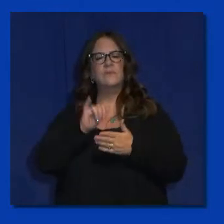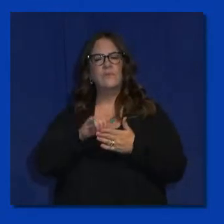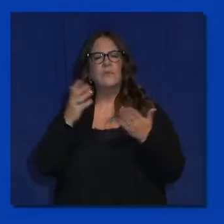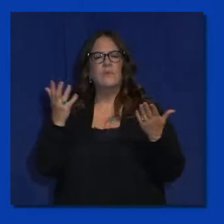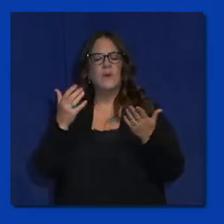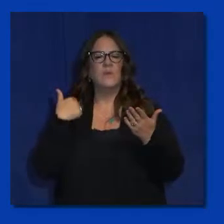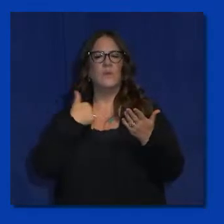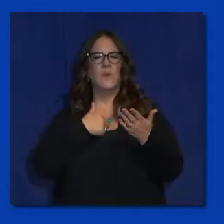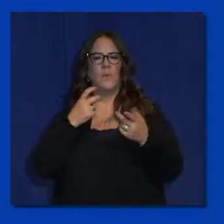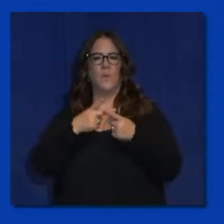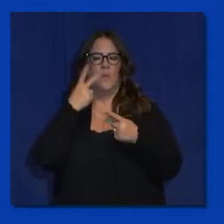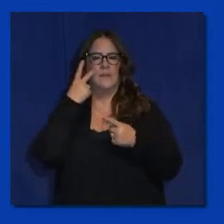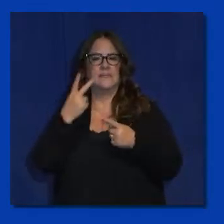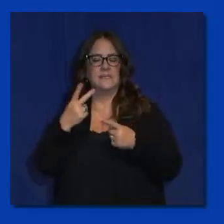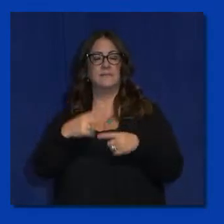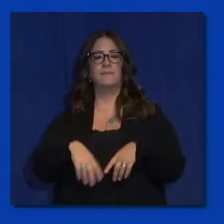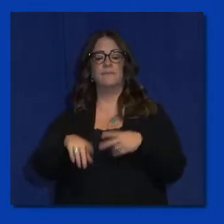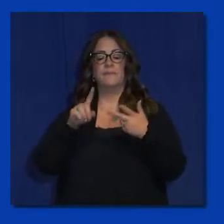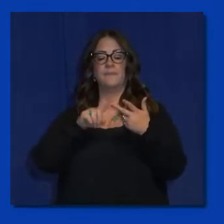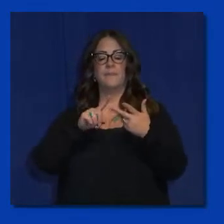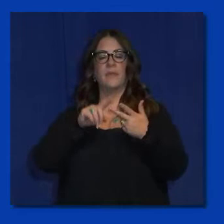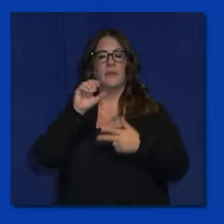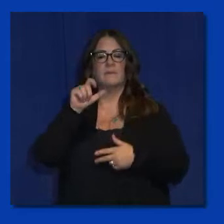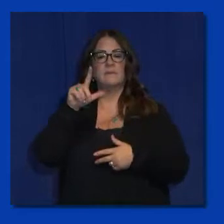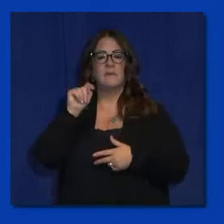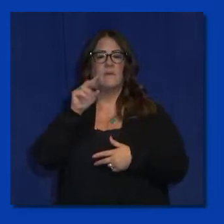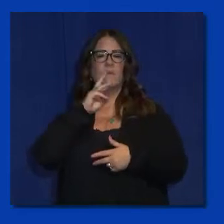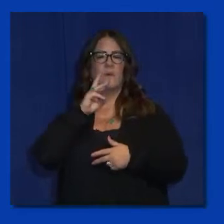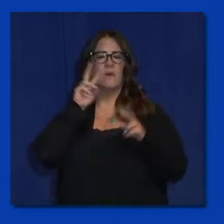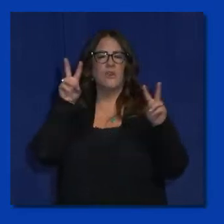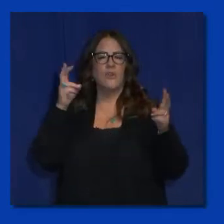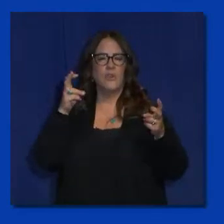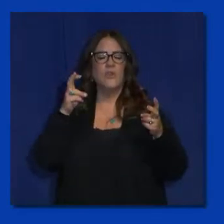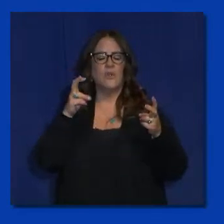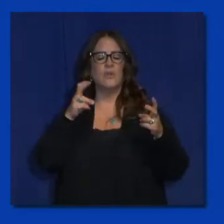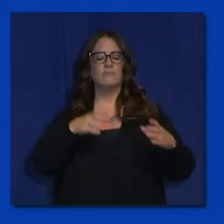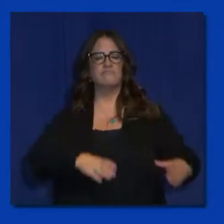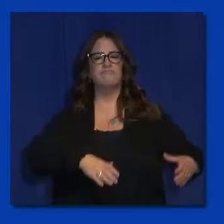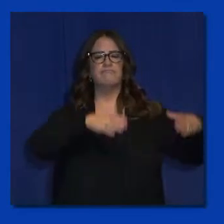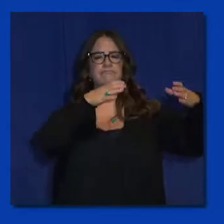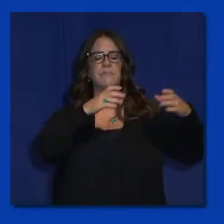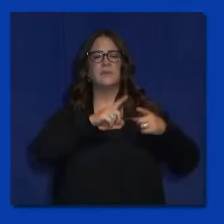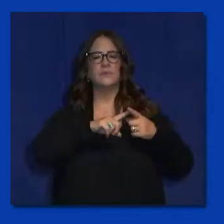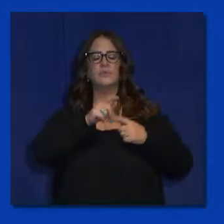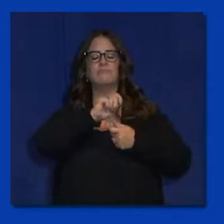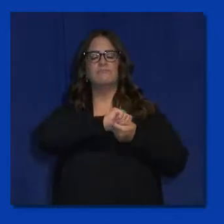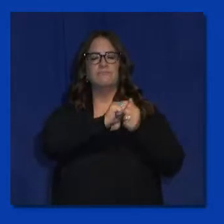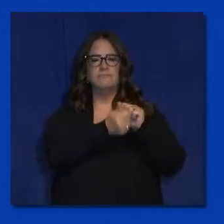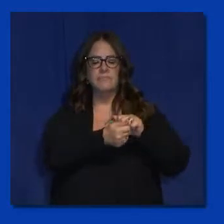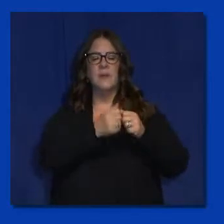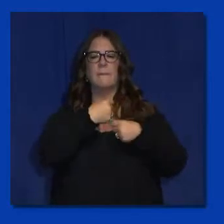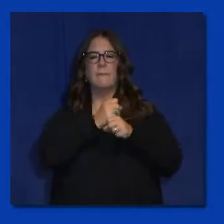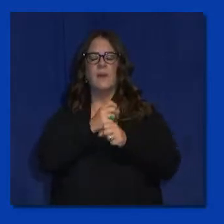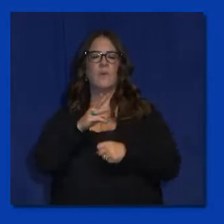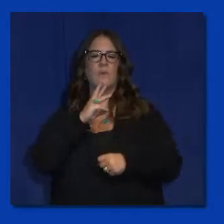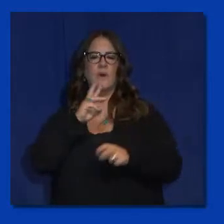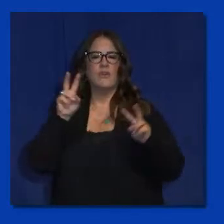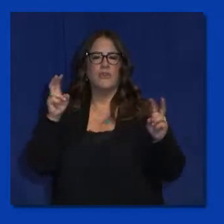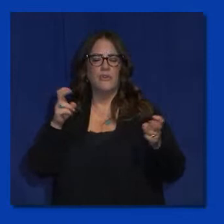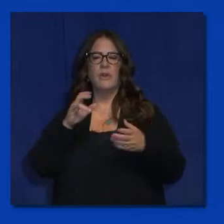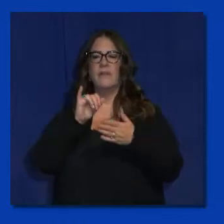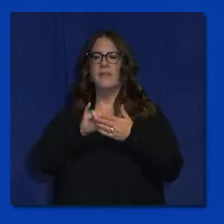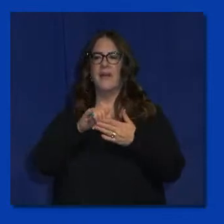Sea. That's around geothermal in particular, but also around what I think makes California second to